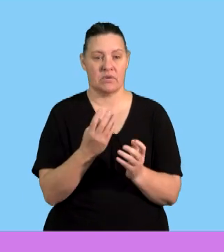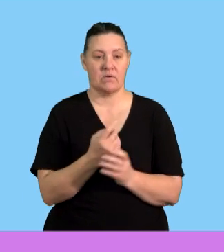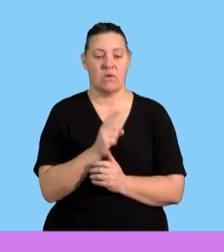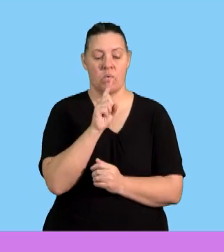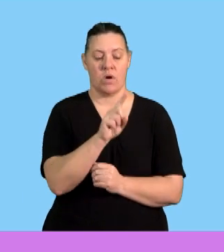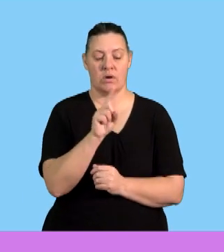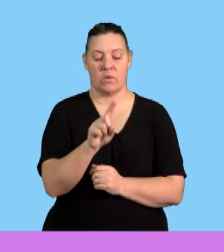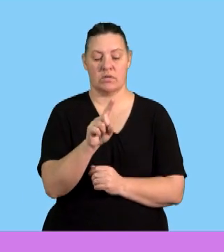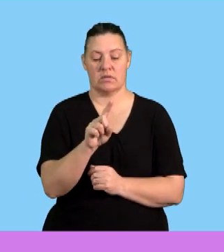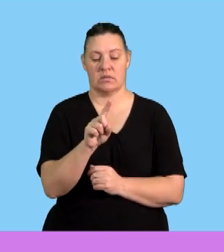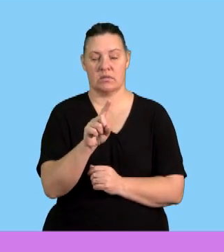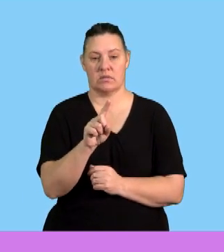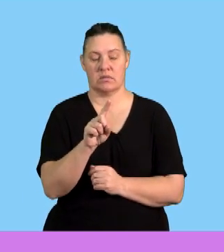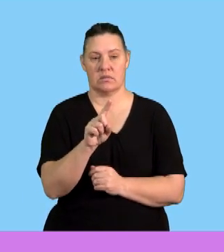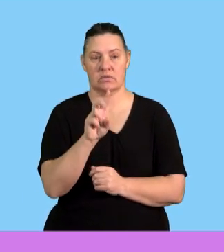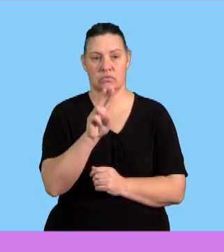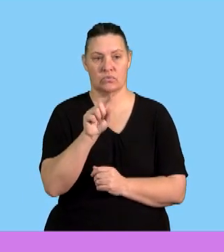is 112.50 Rand.